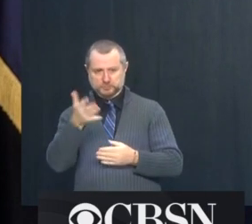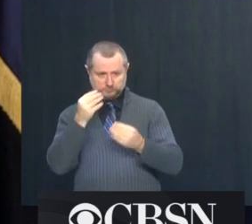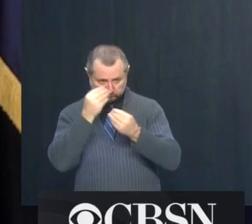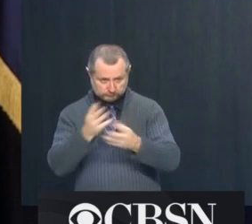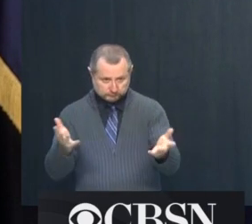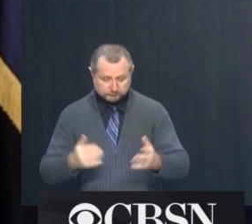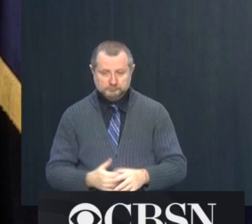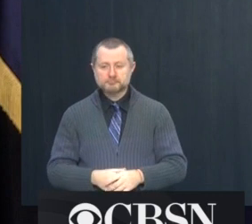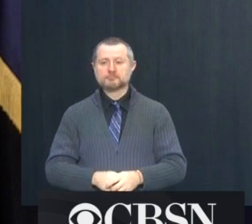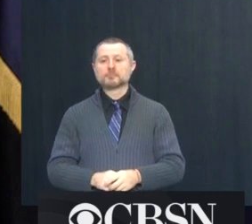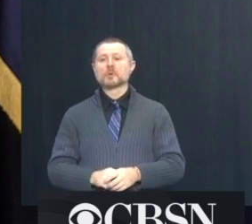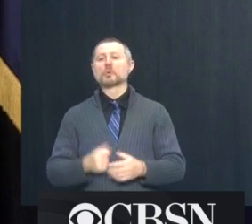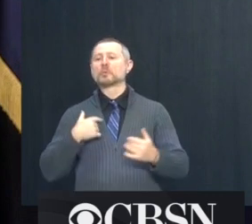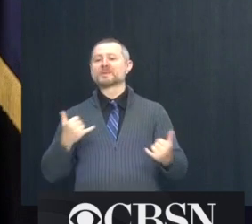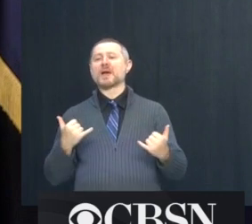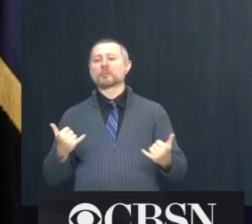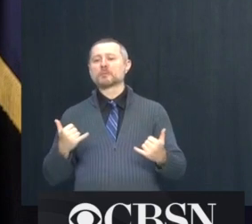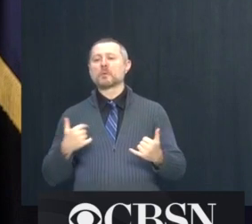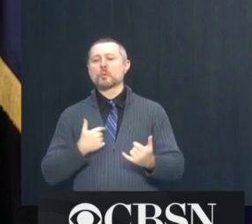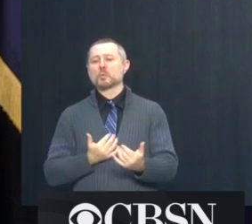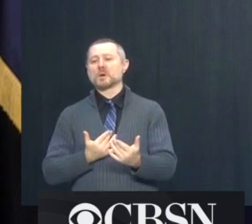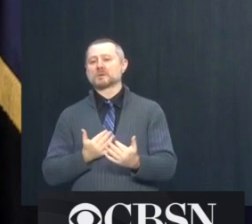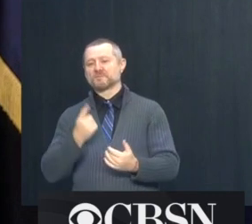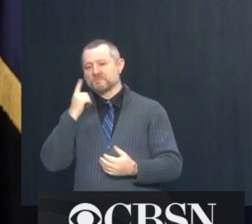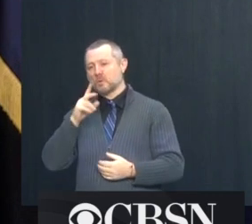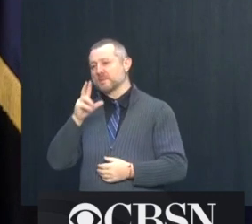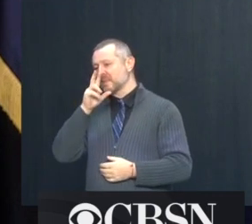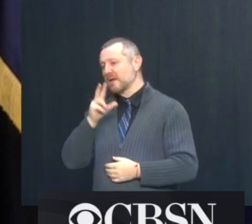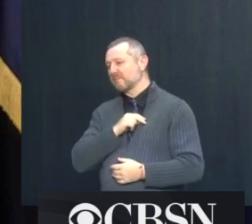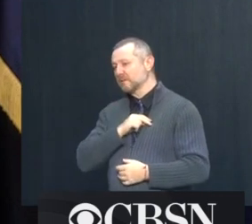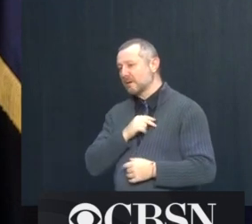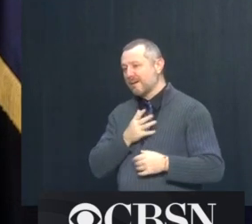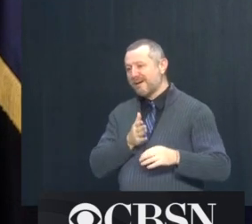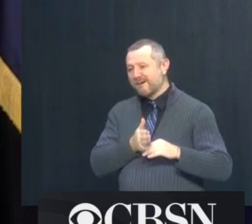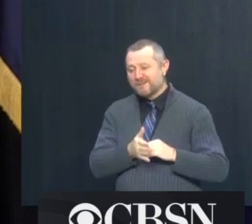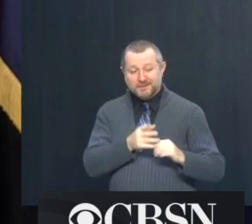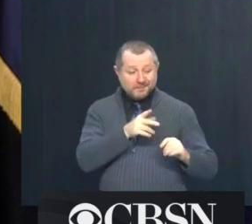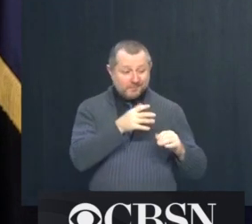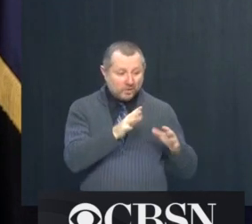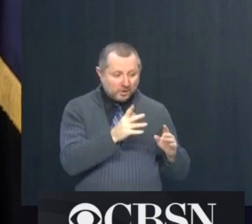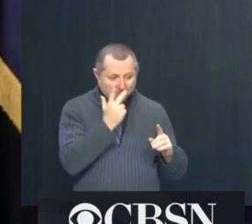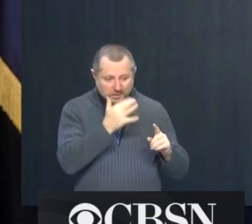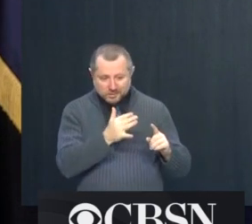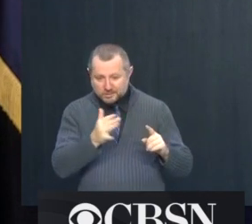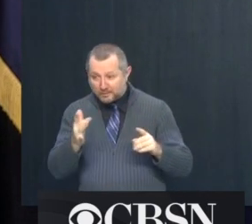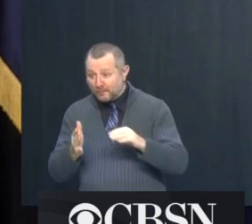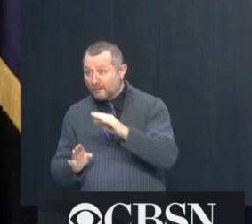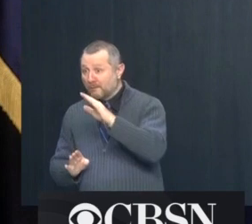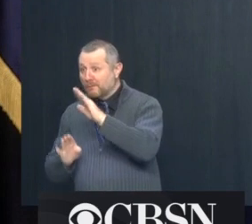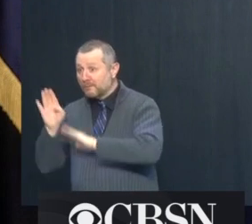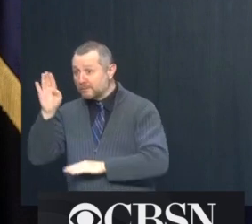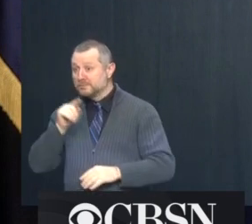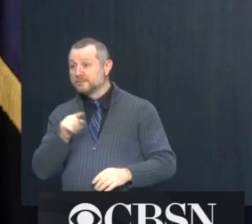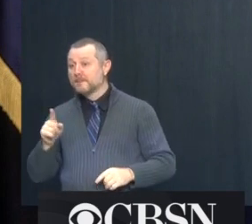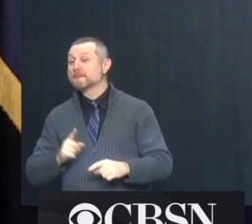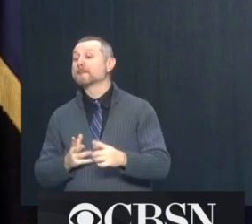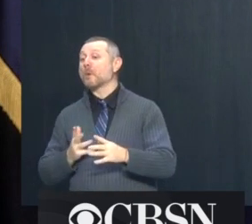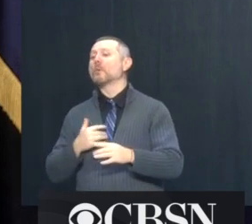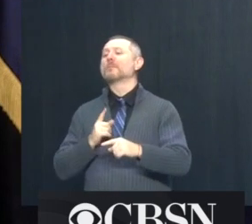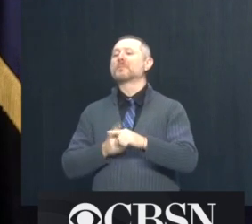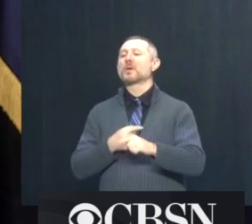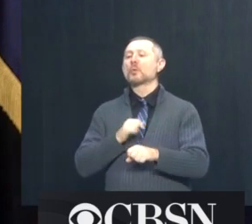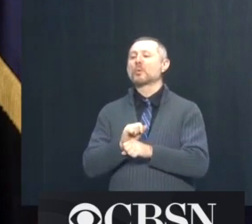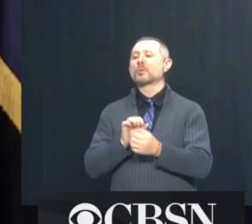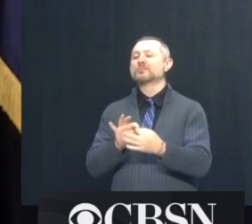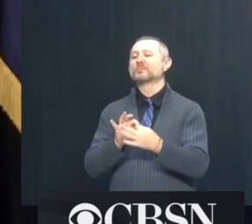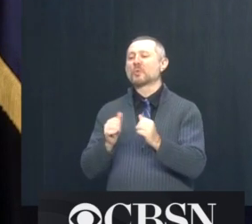We're awaiting the Thanksgiving results. And we're doing it with hospital administrators. In other